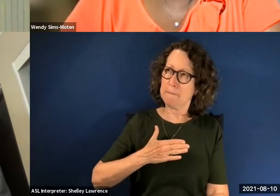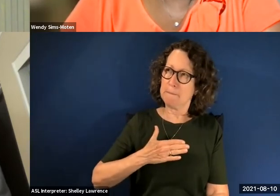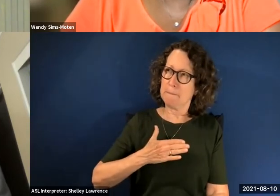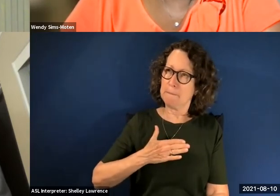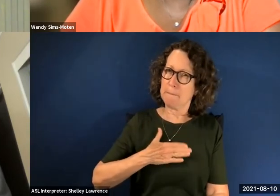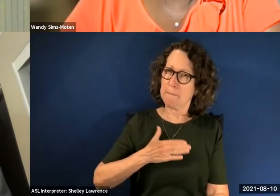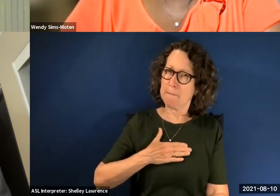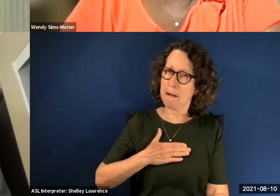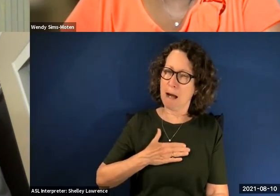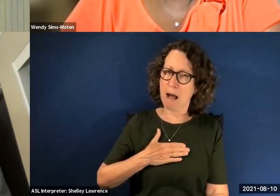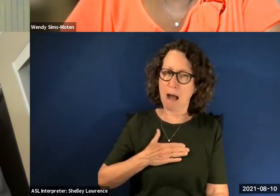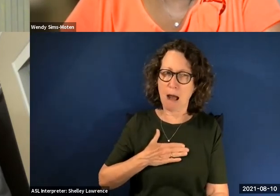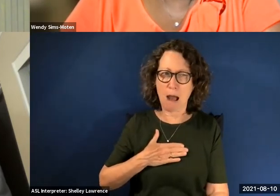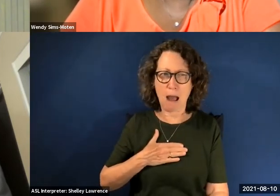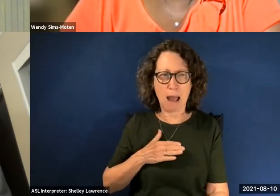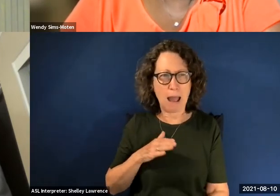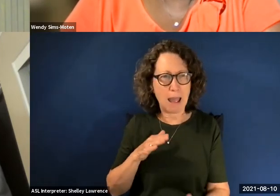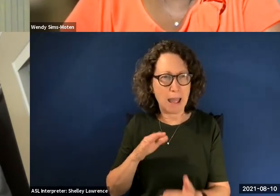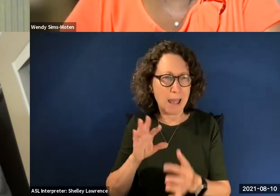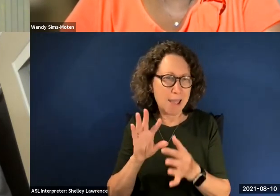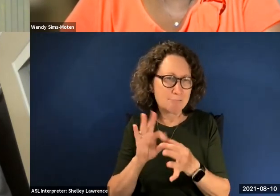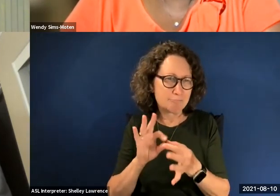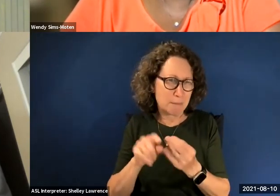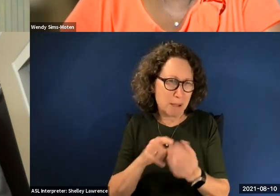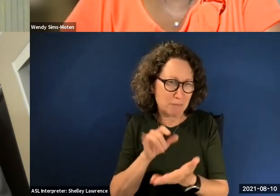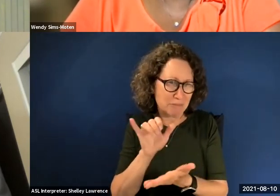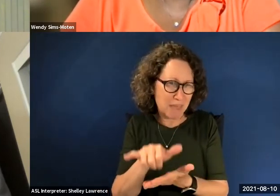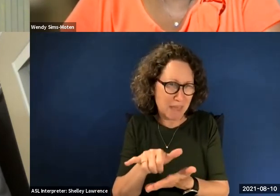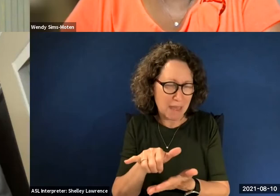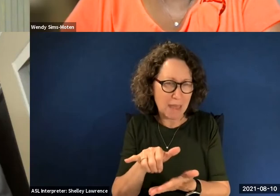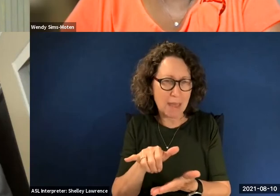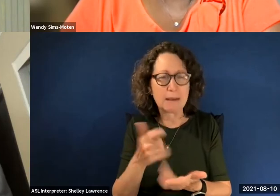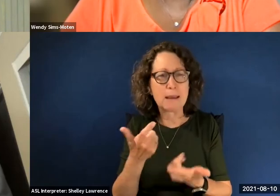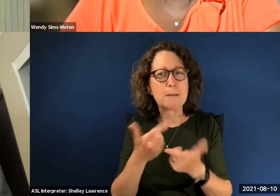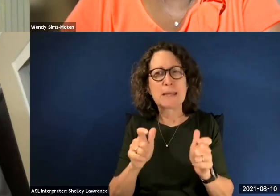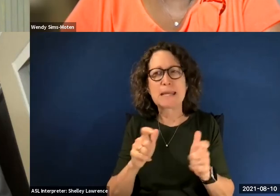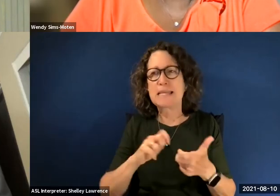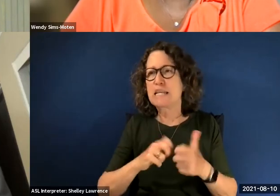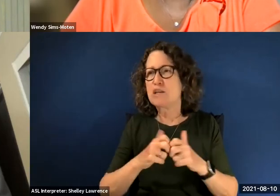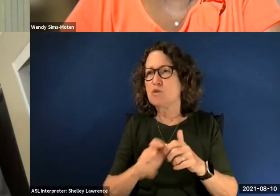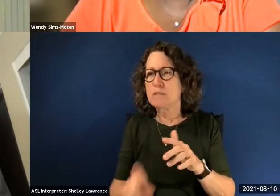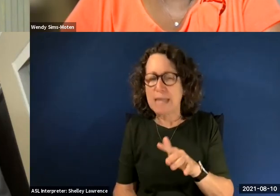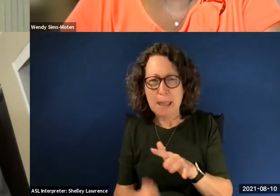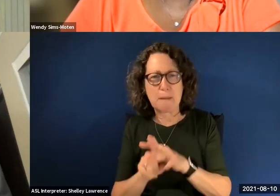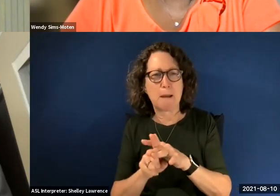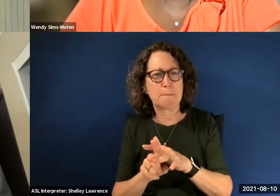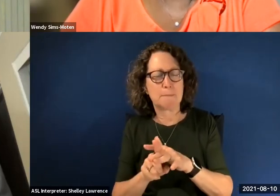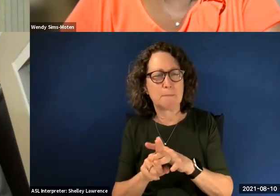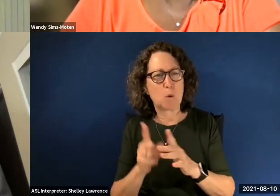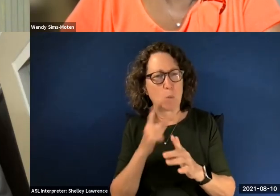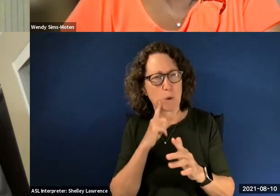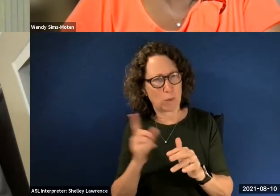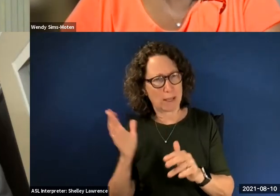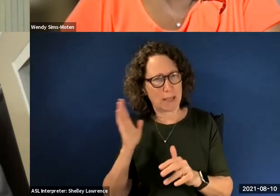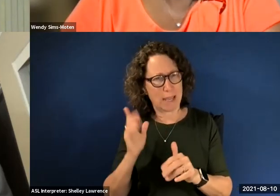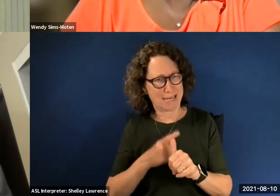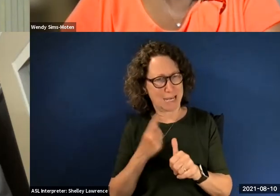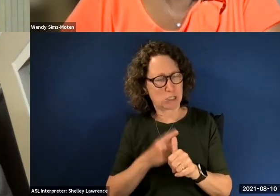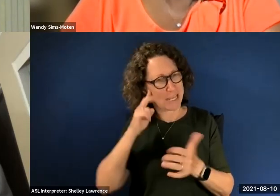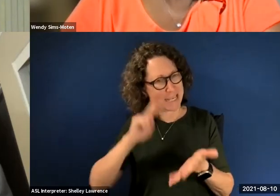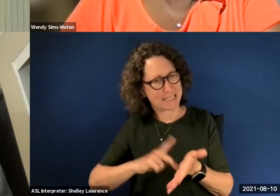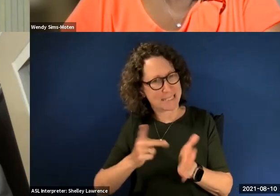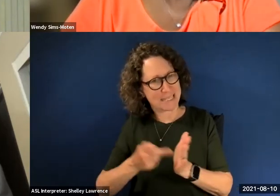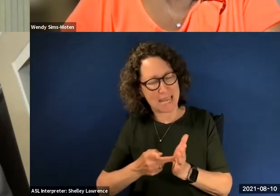my only input on that would be that the biggest issues came up when we had initially intended to